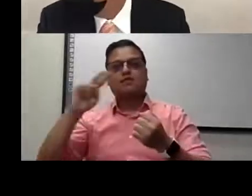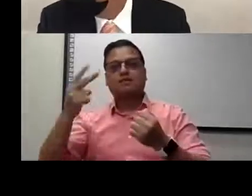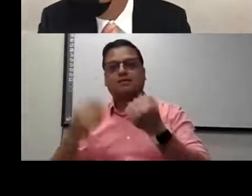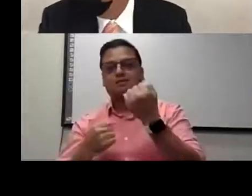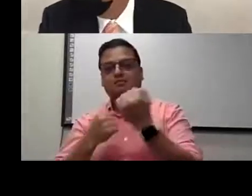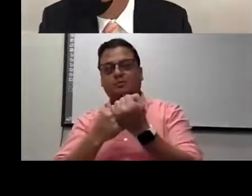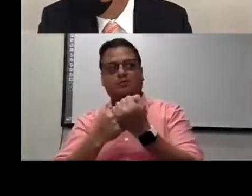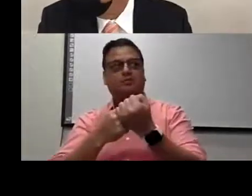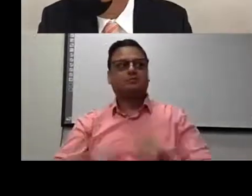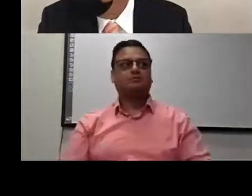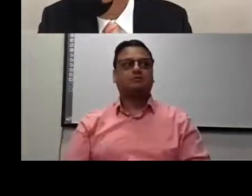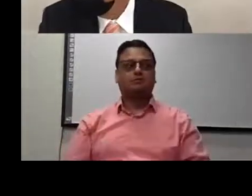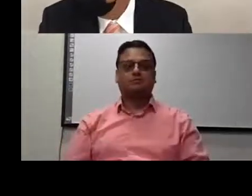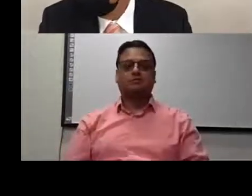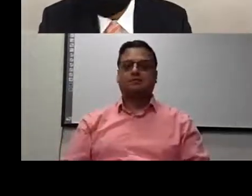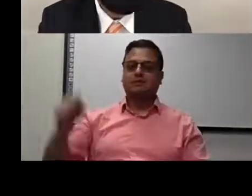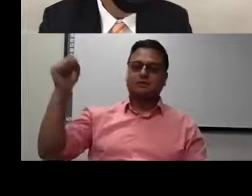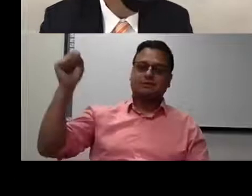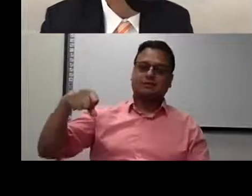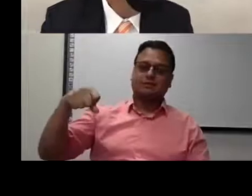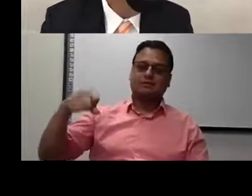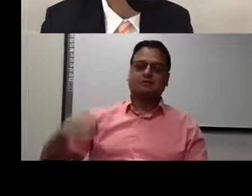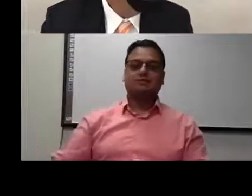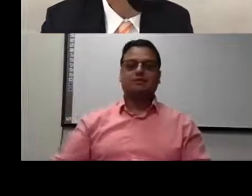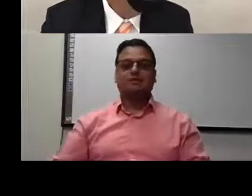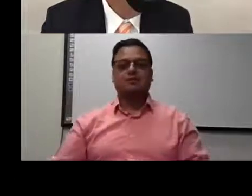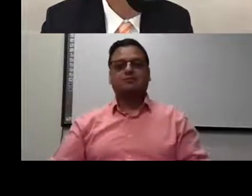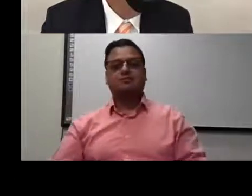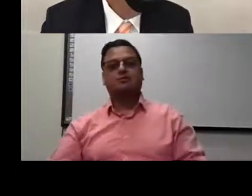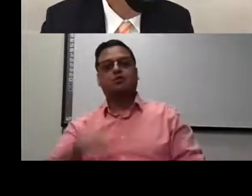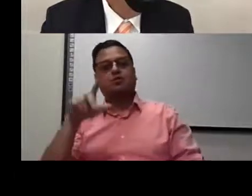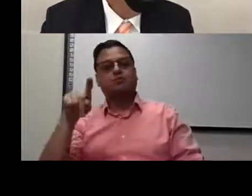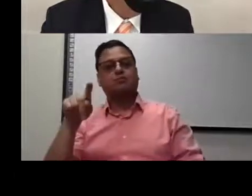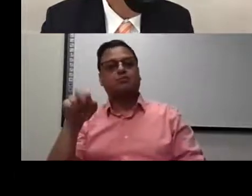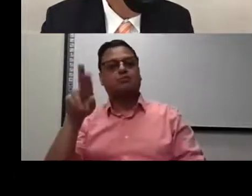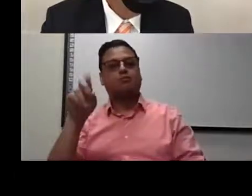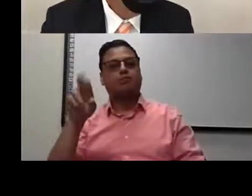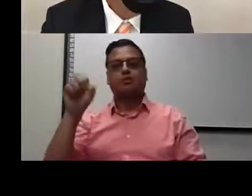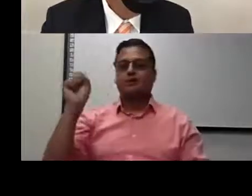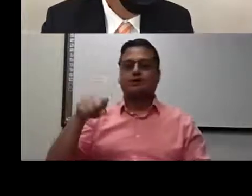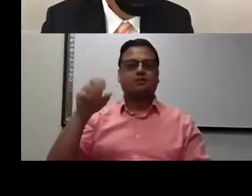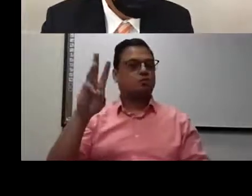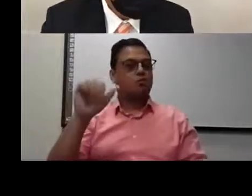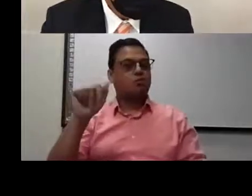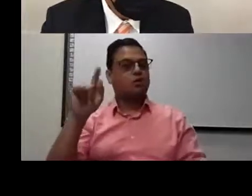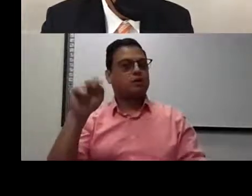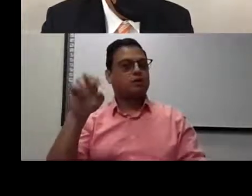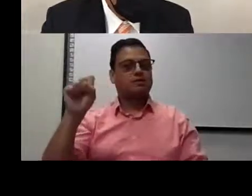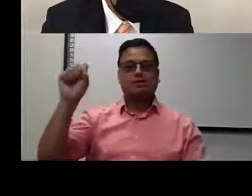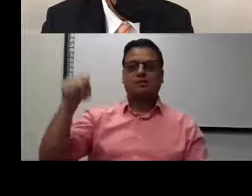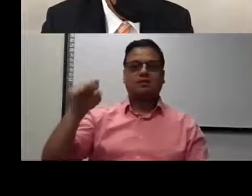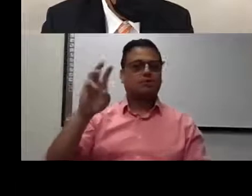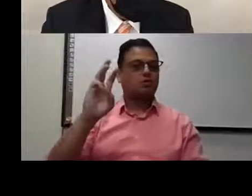Trustee Corzo. Yes. Trustee Proctor. Yes. Trustee Watkins. Yes. Trustee